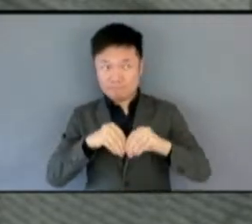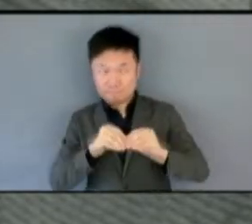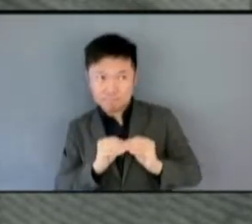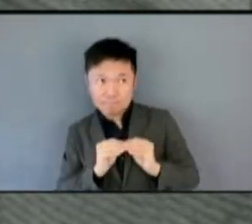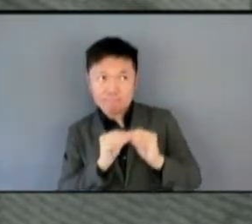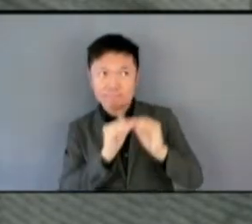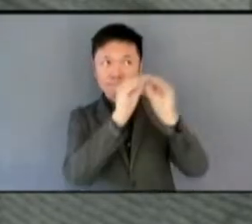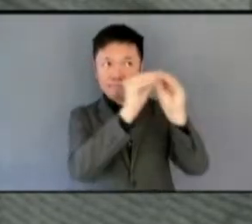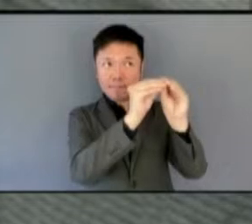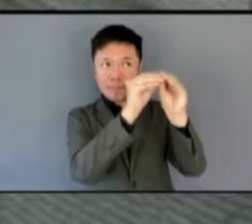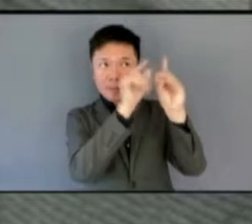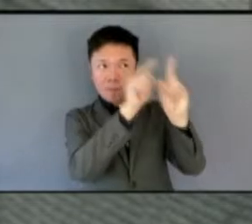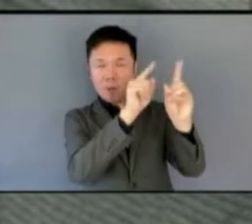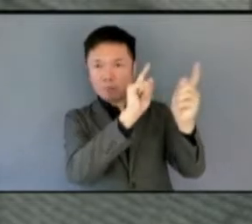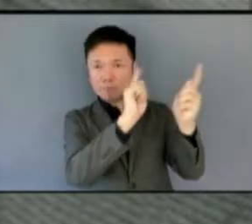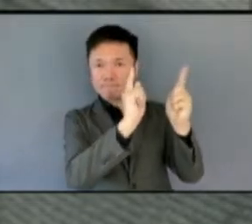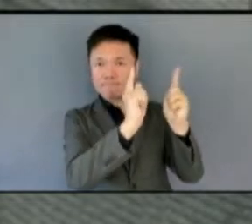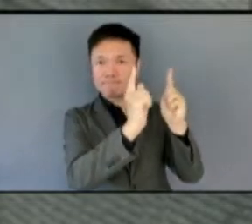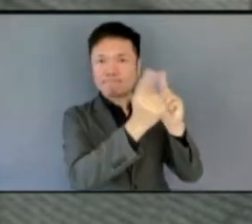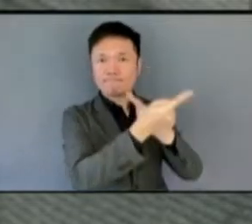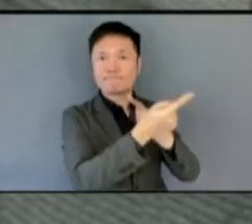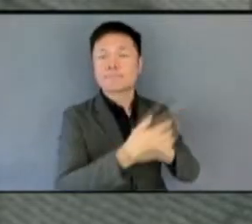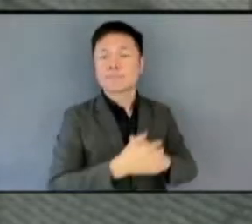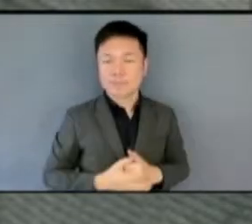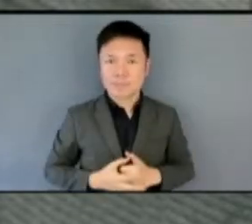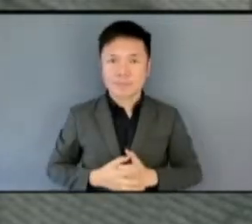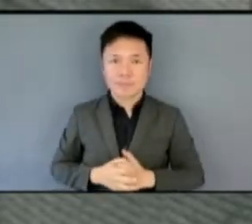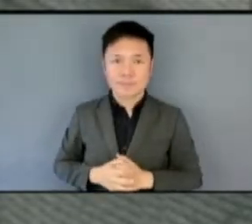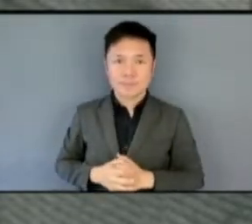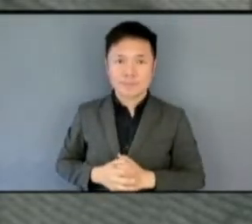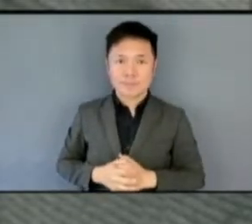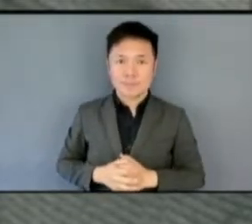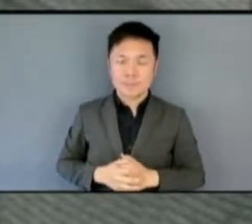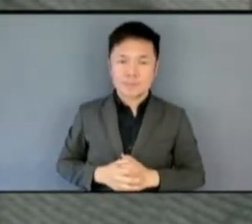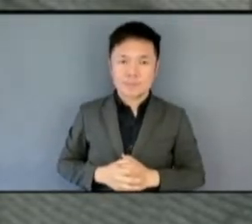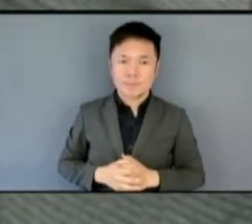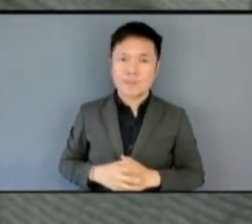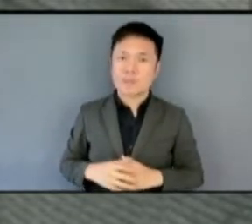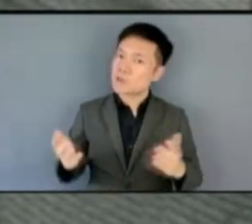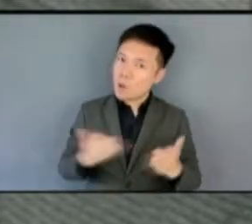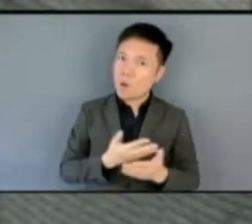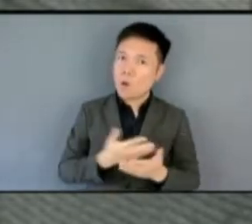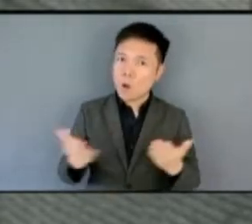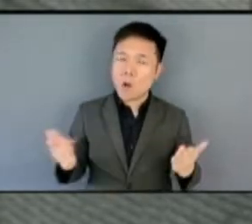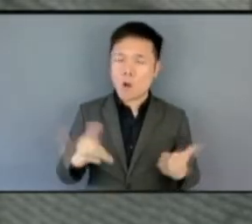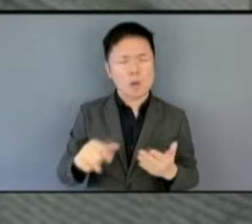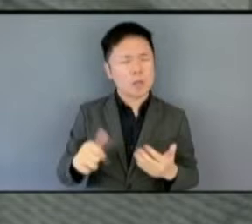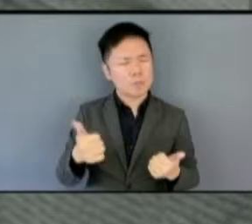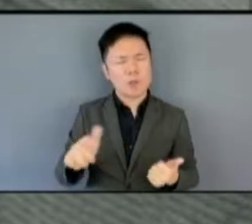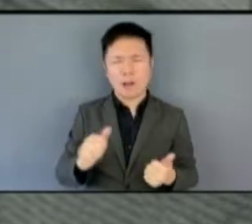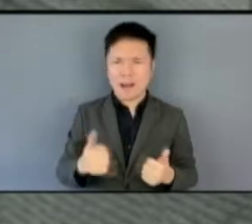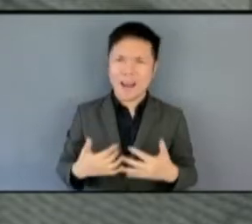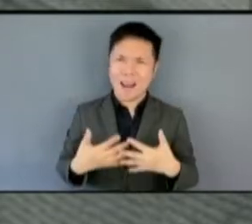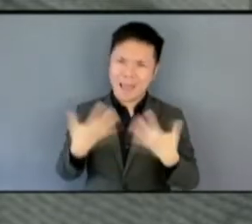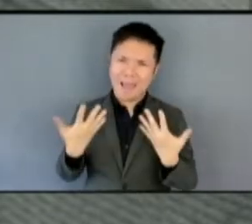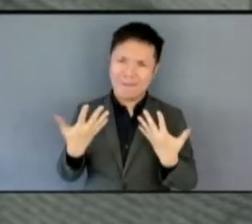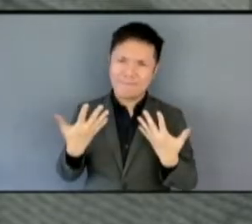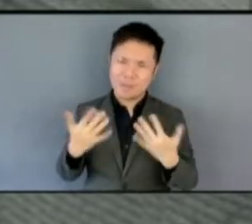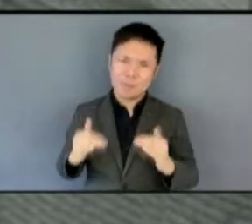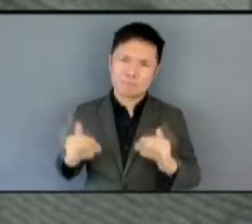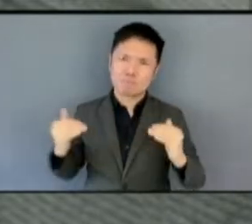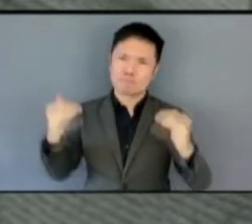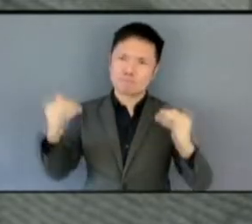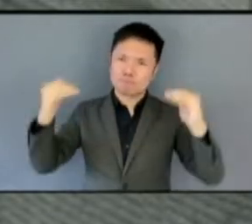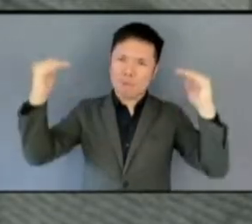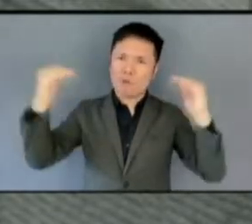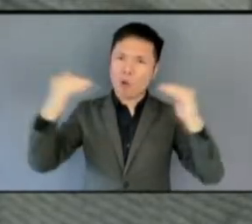the society into so that everybody's in the end are in a better quality of life.